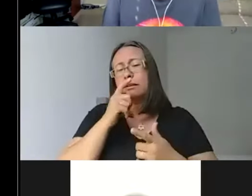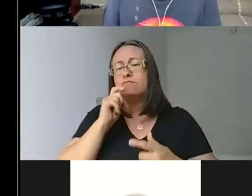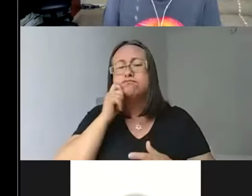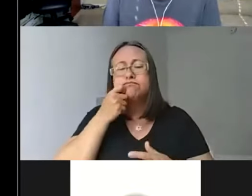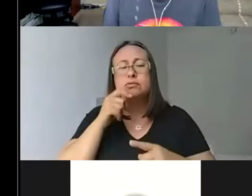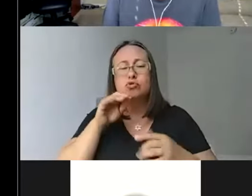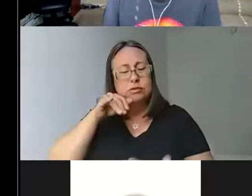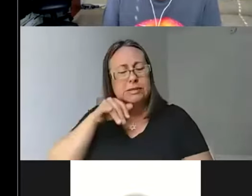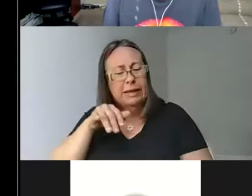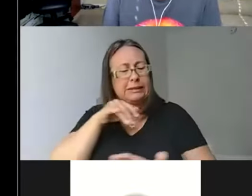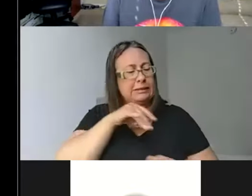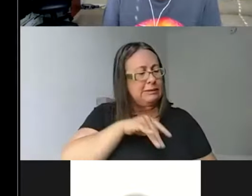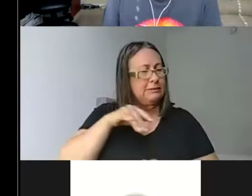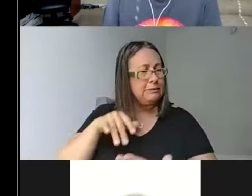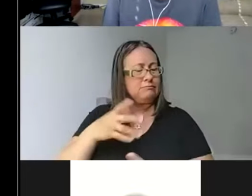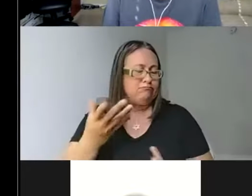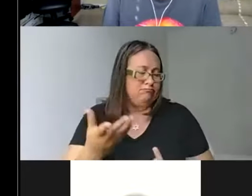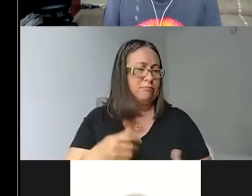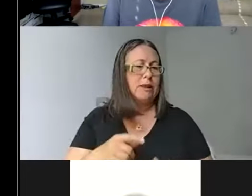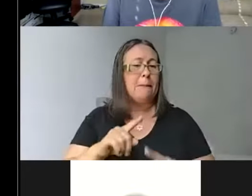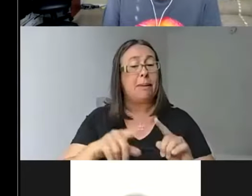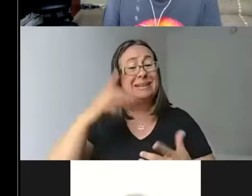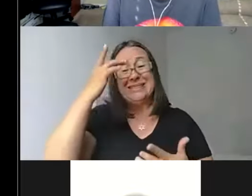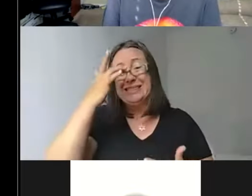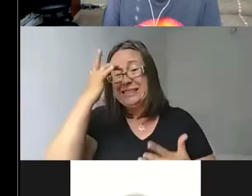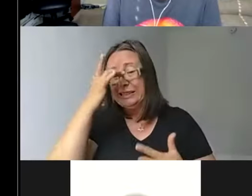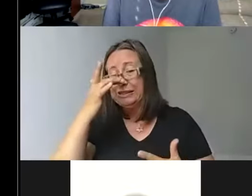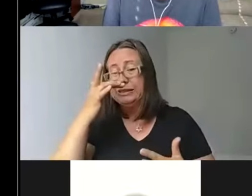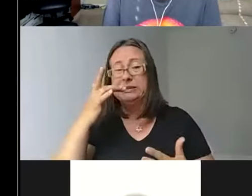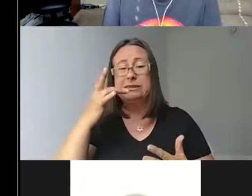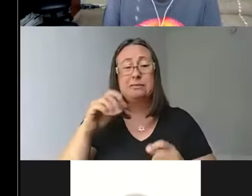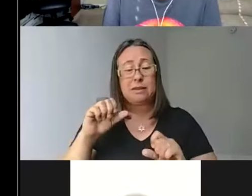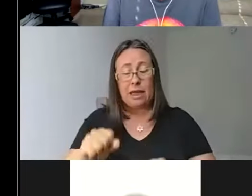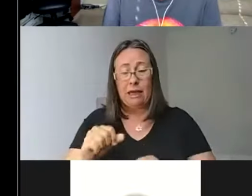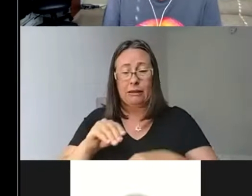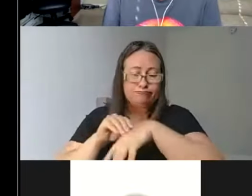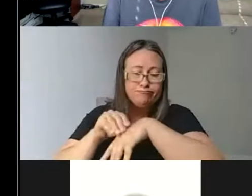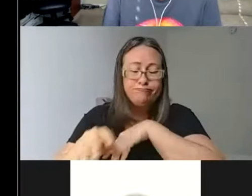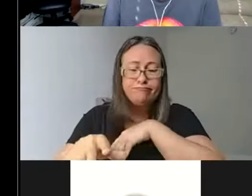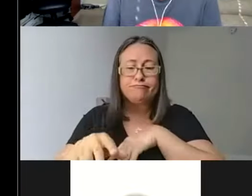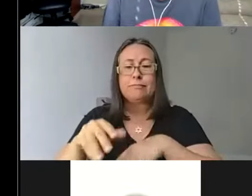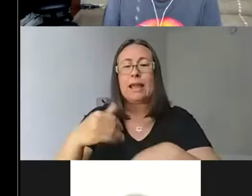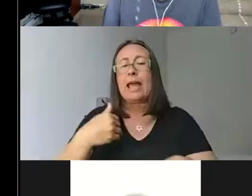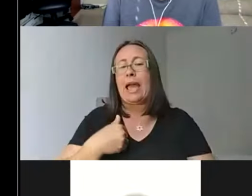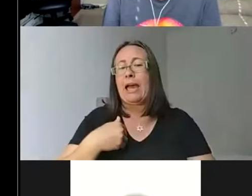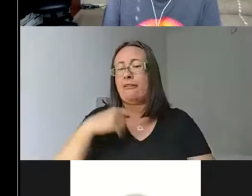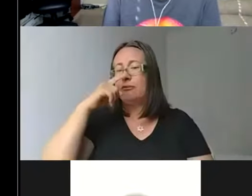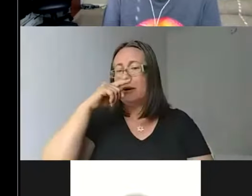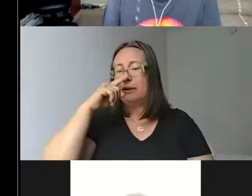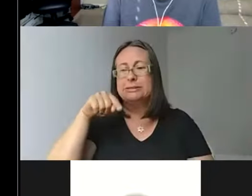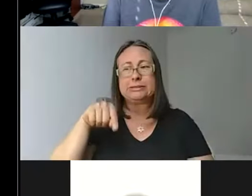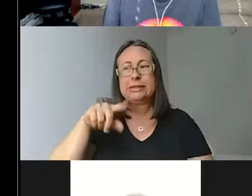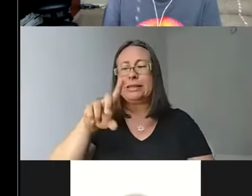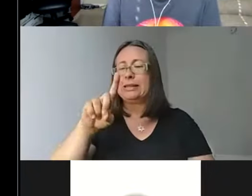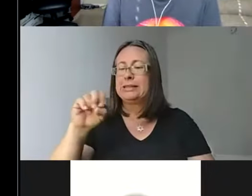But yeah, so disease states, we can get mice to have demyelinating lesions that we can then see